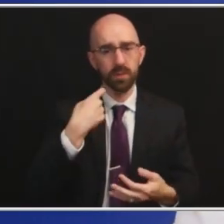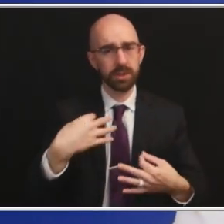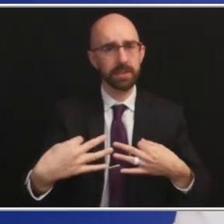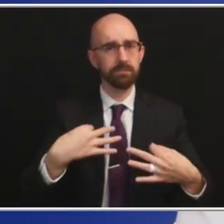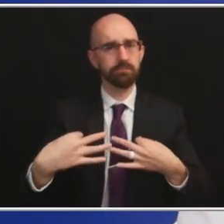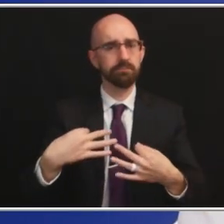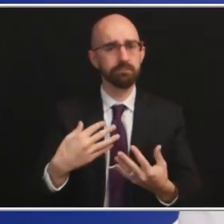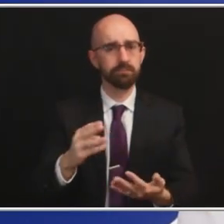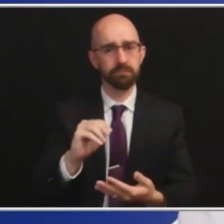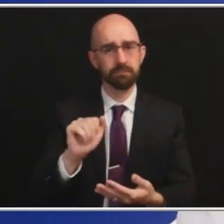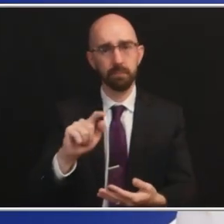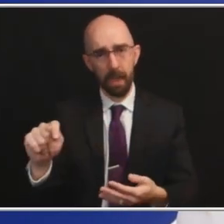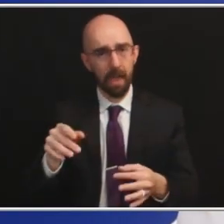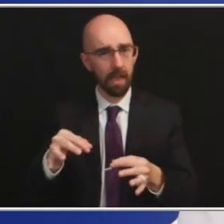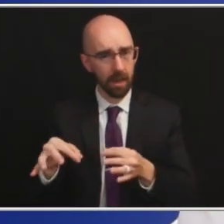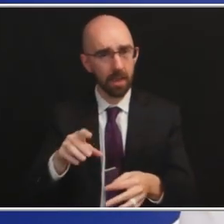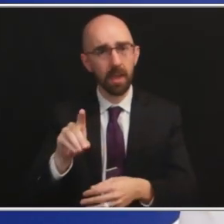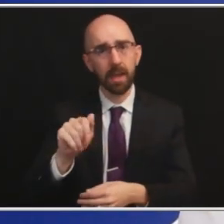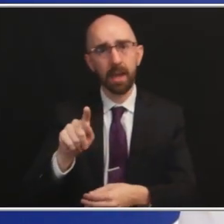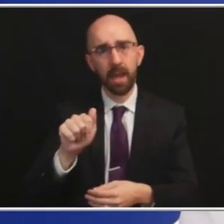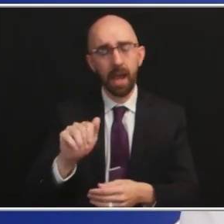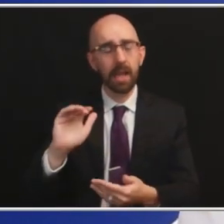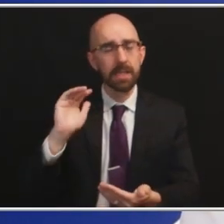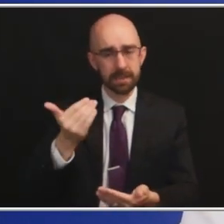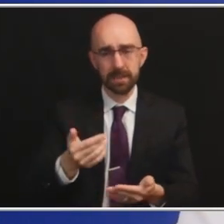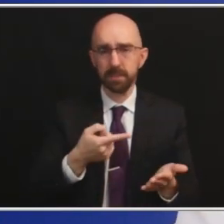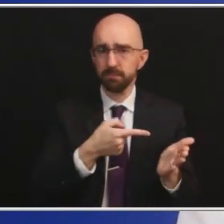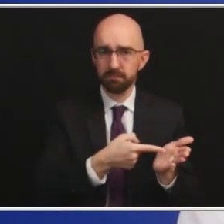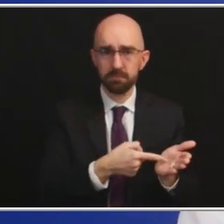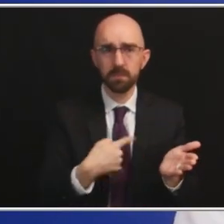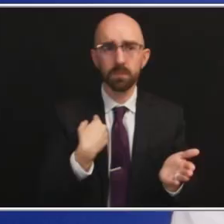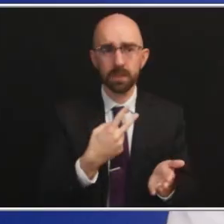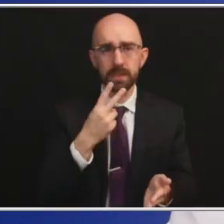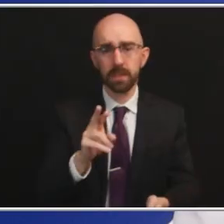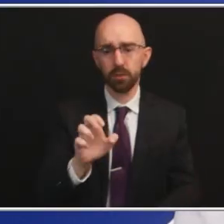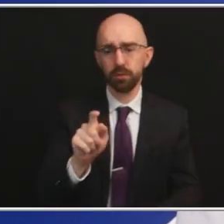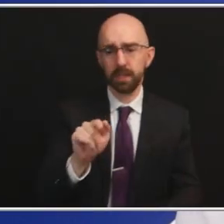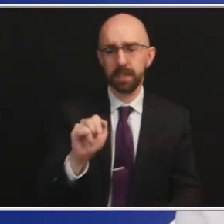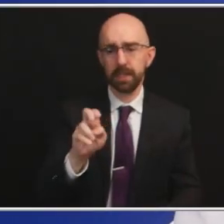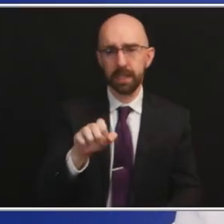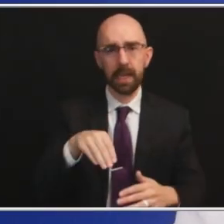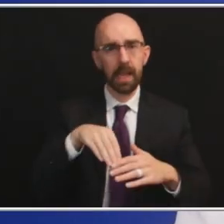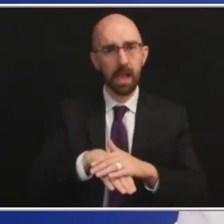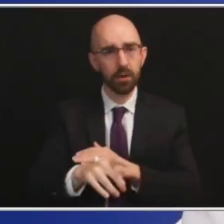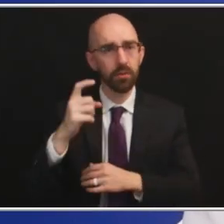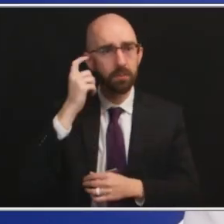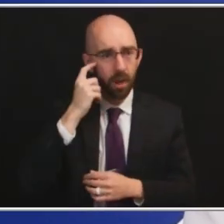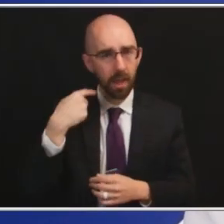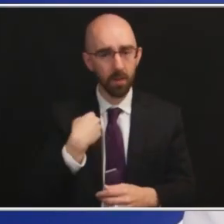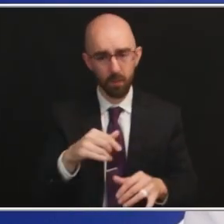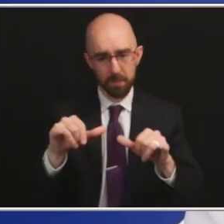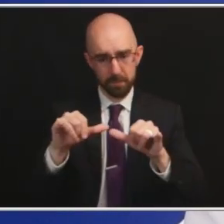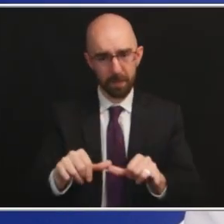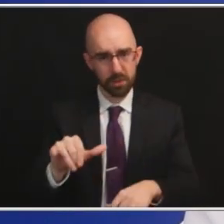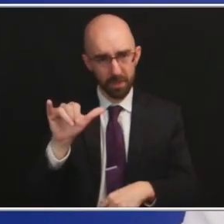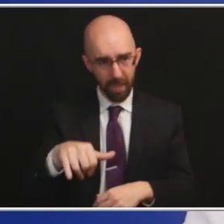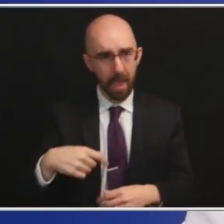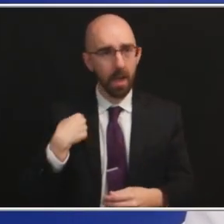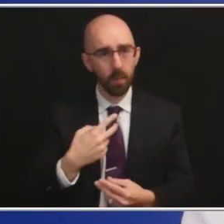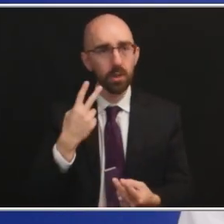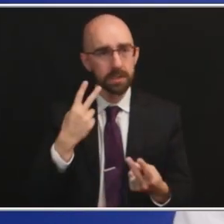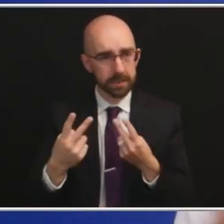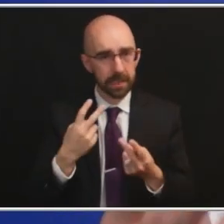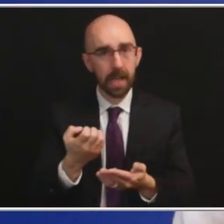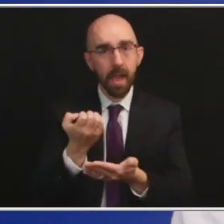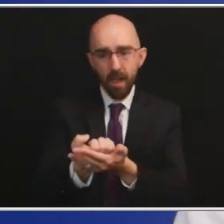the data that shows that we're seeing creatine get into the brain, and we're measuring that, and we're seeing evidence